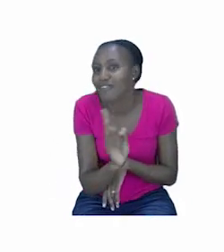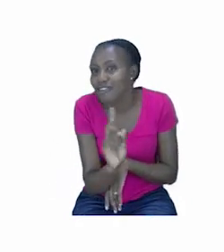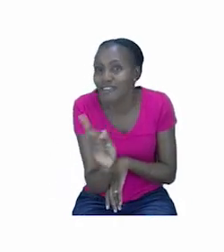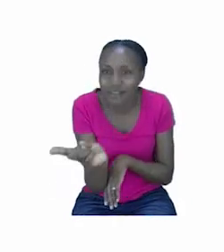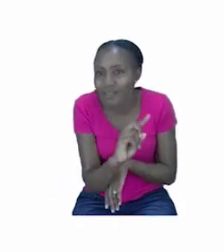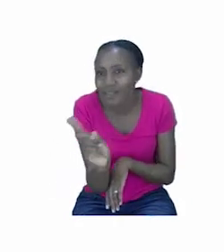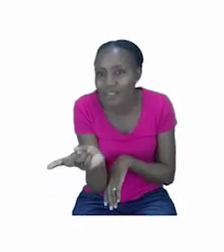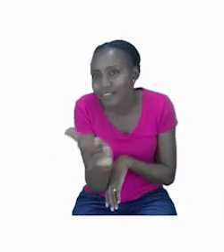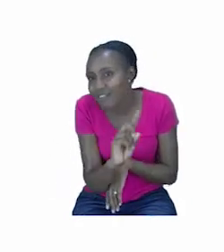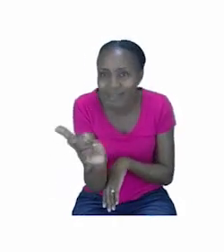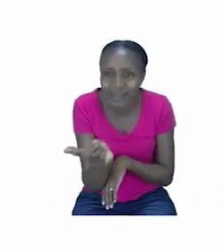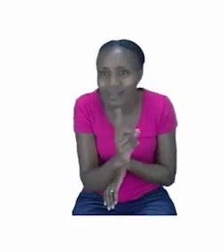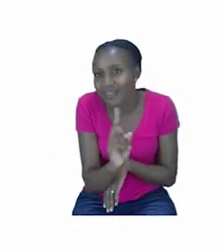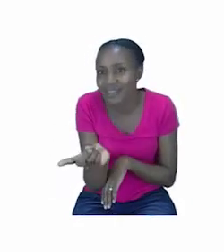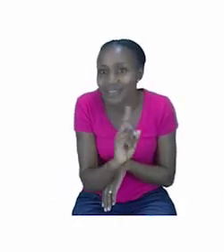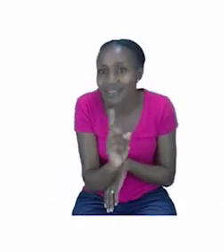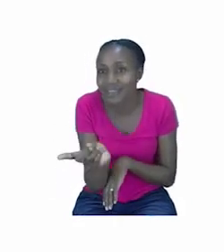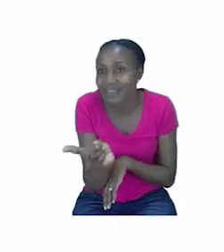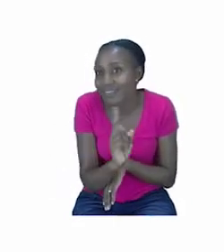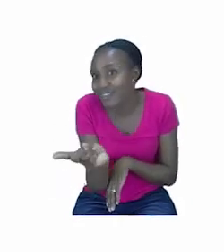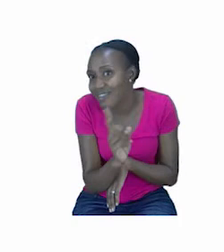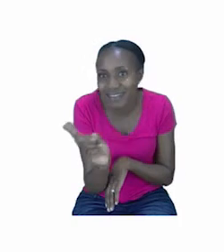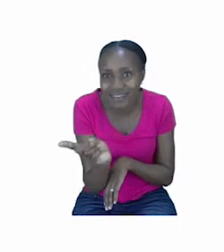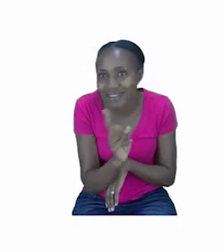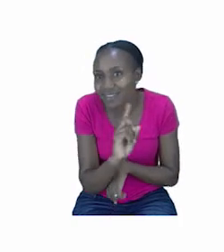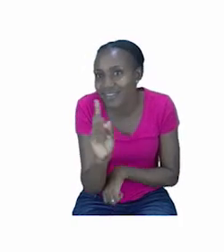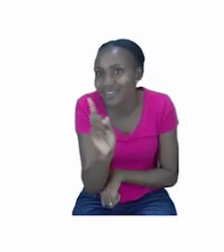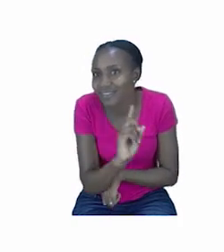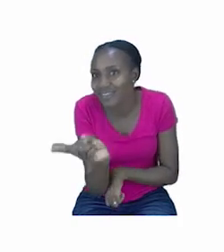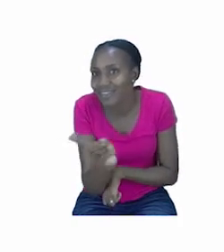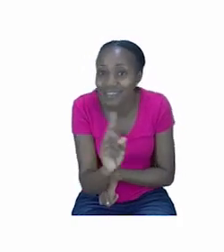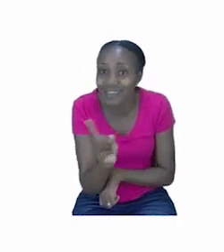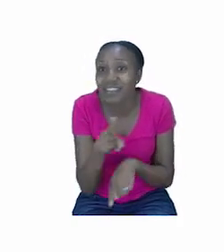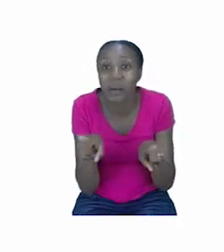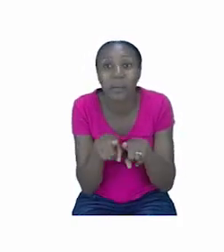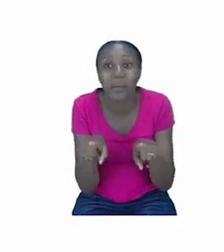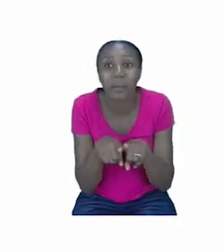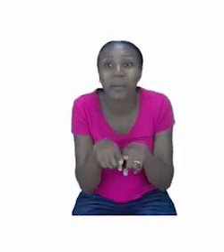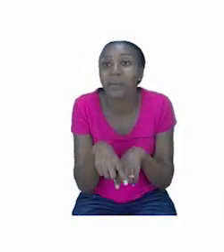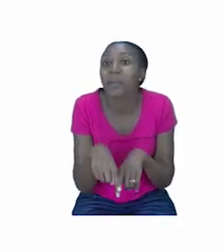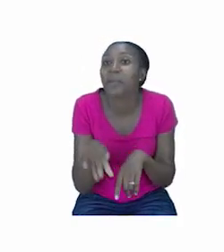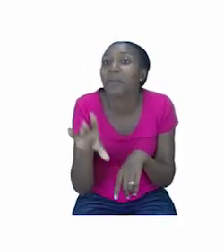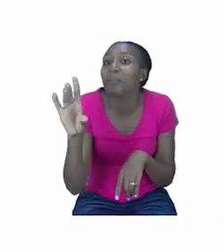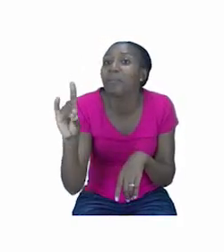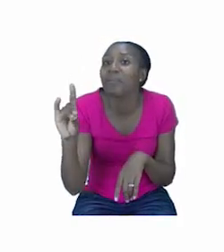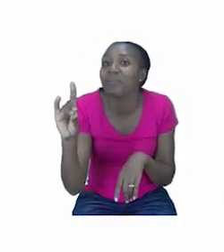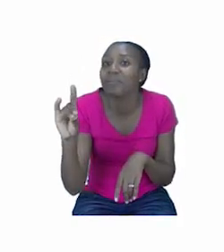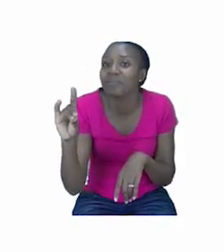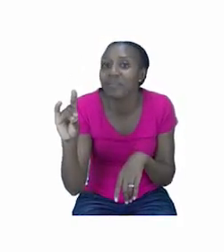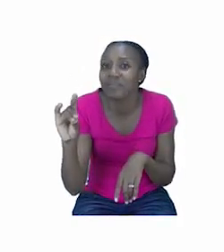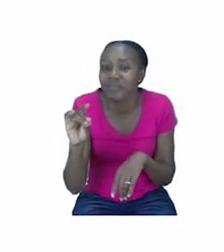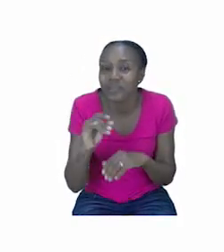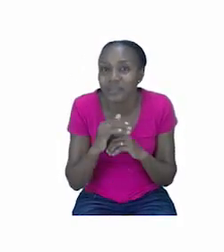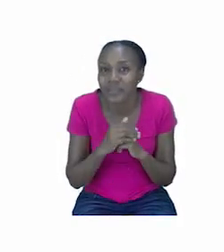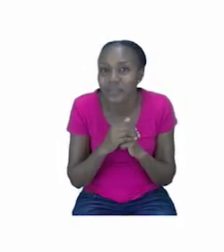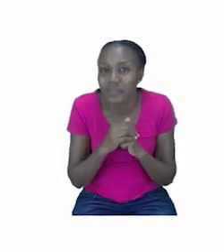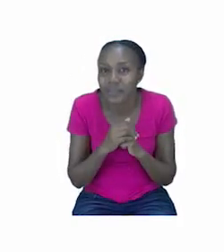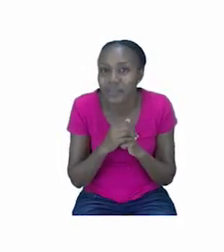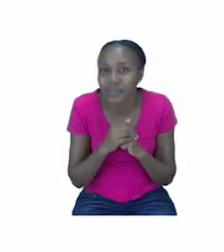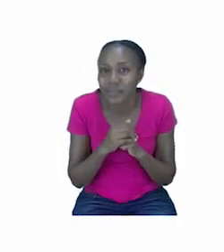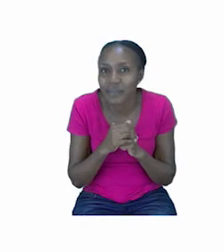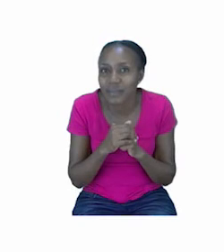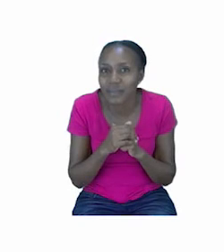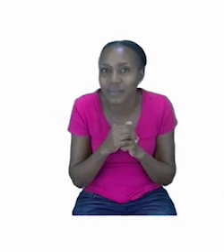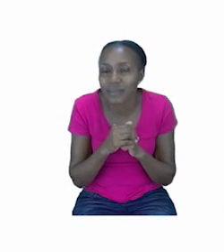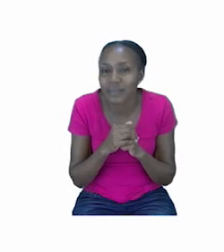a puppy. Wag, wag, wag, wag, wag, wag. Well done. Now it is saying that our job with